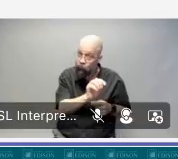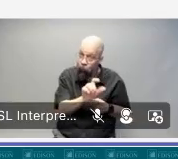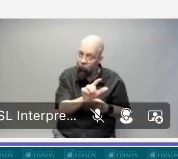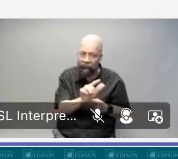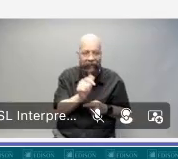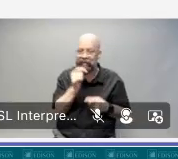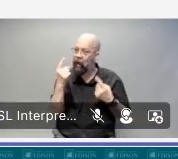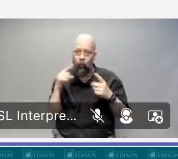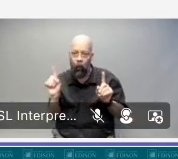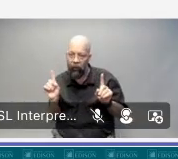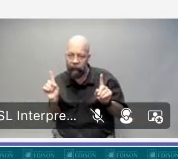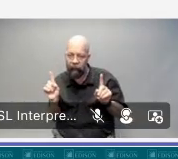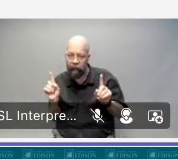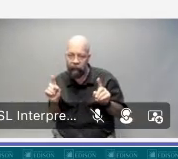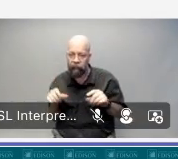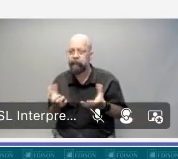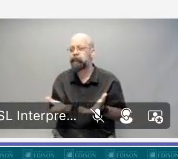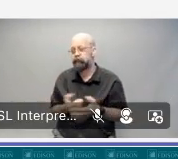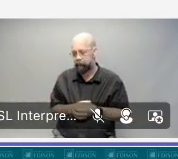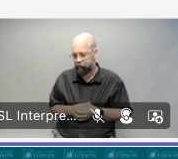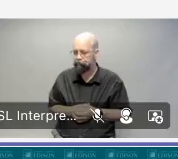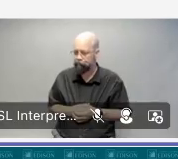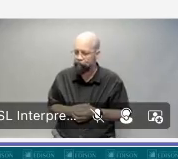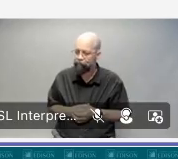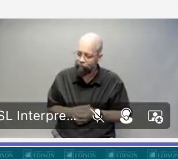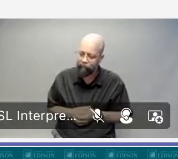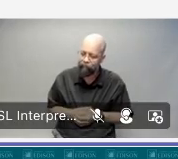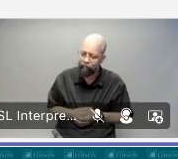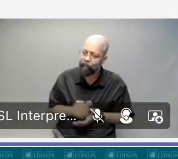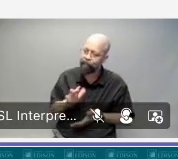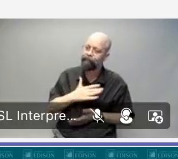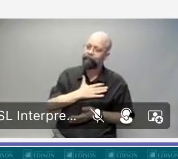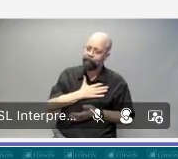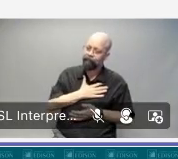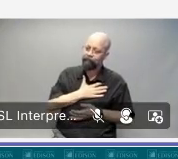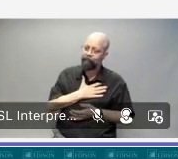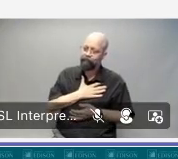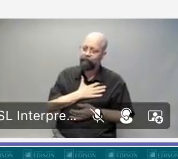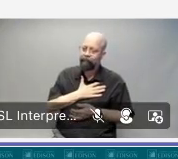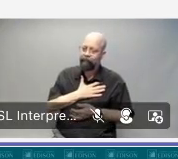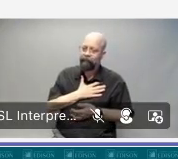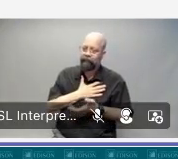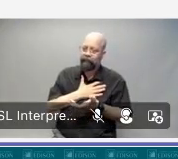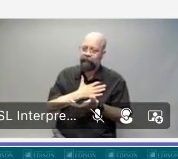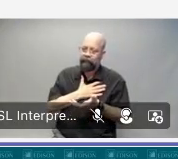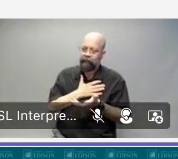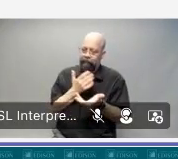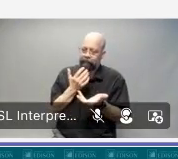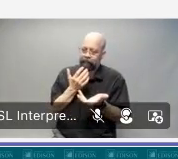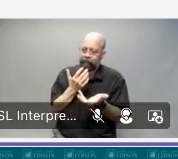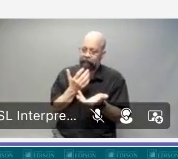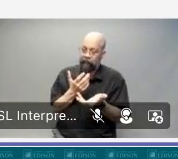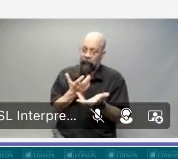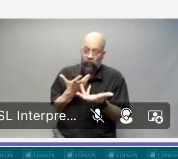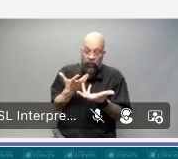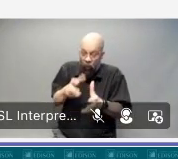of all, Therese, on behalf of all of us, we do not want this to be a hardship, and so that is why we are